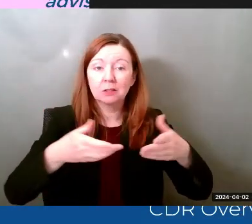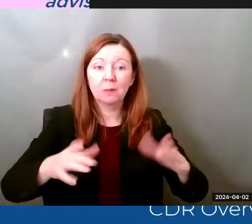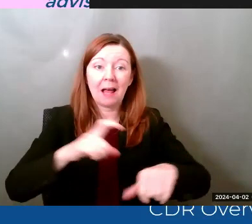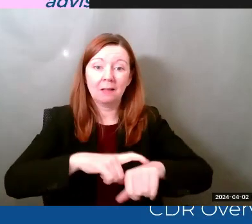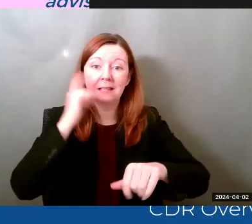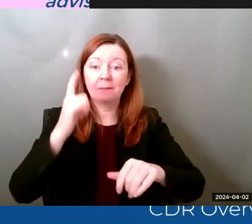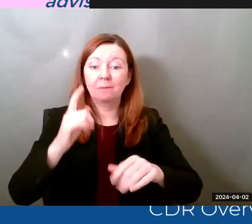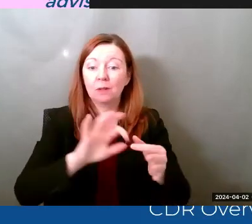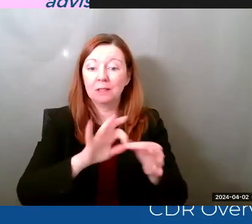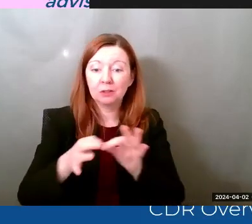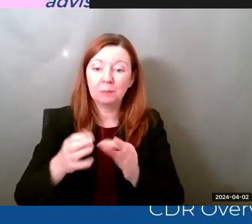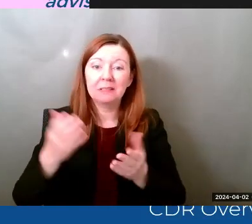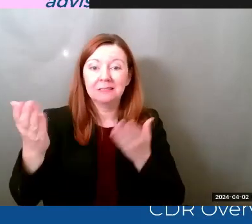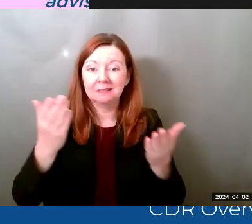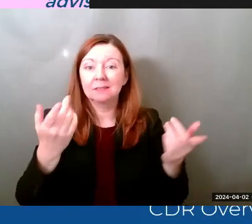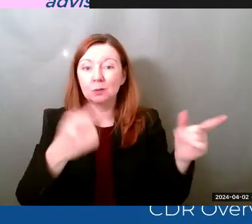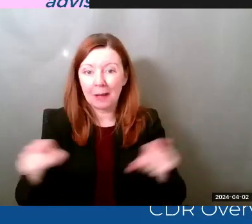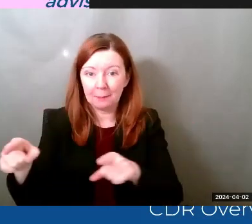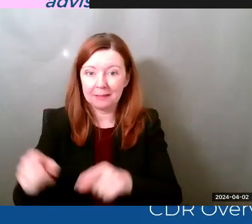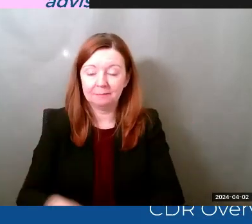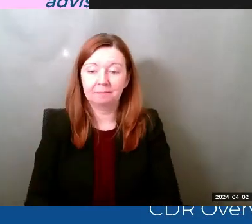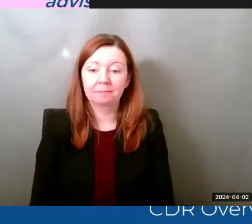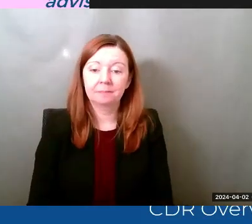interpretation services to occur.